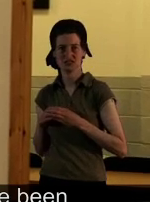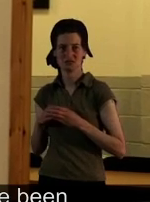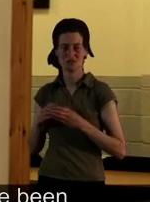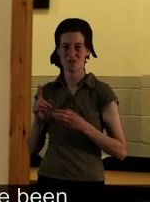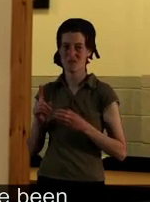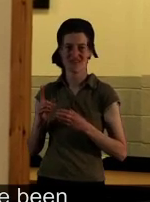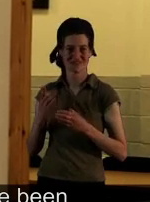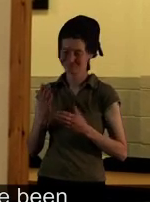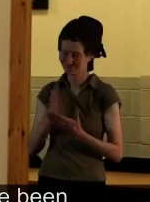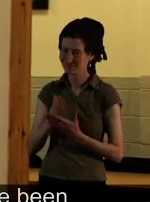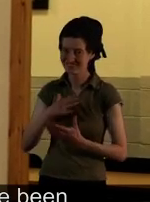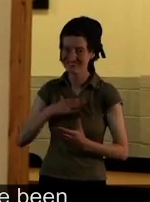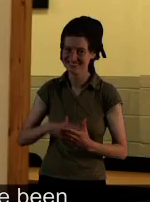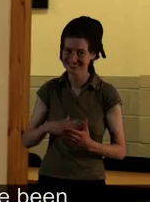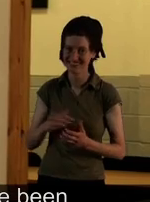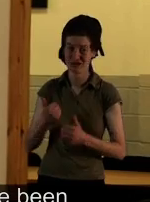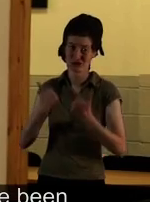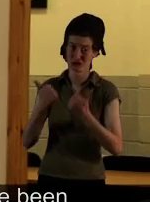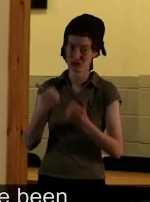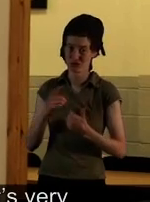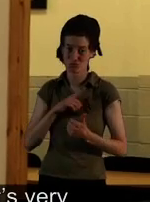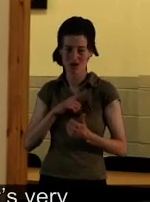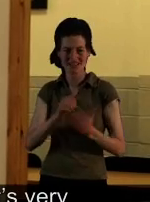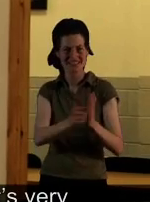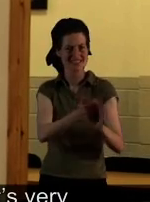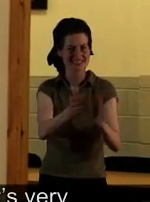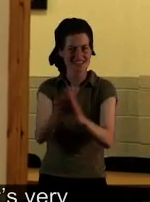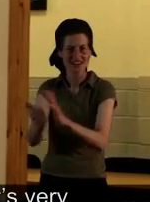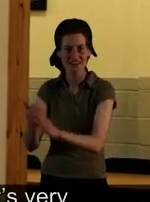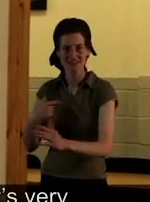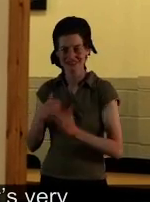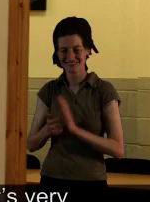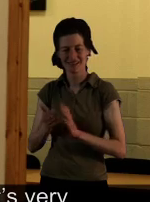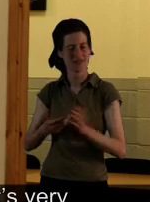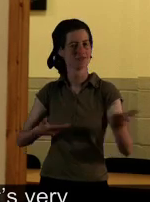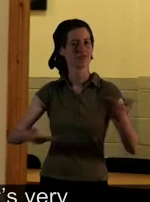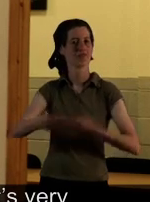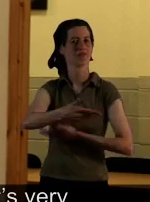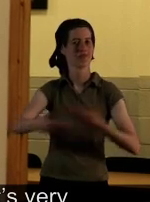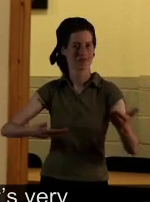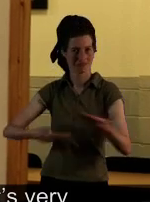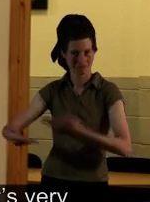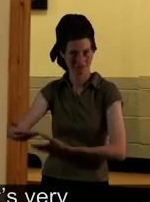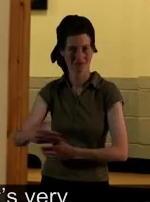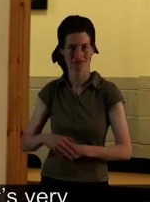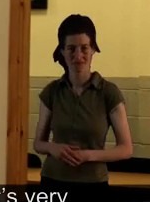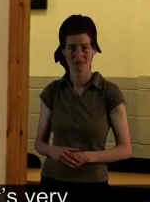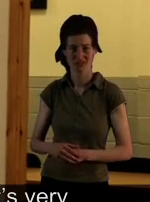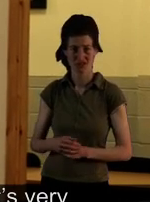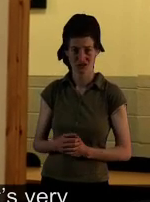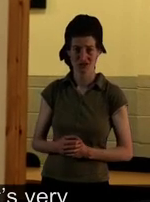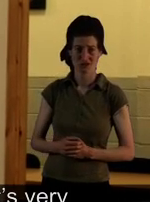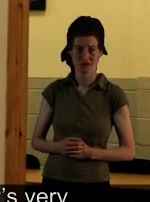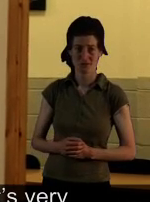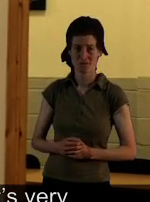been reluctant to do that for fear of losing their independence. But now I think it's very necessary, and it's